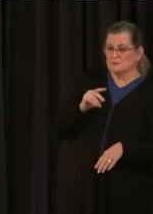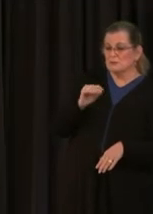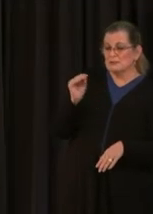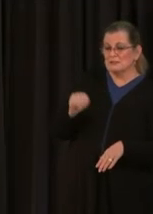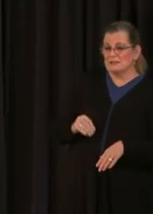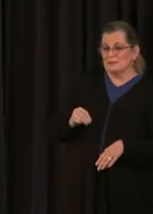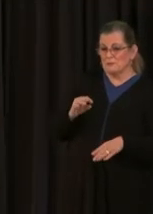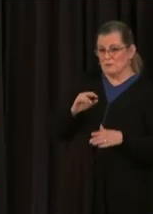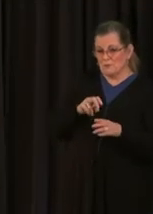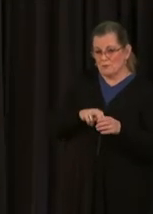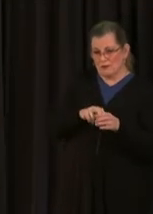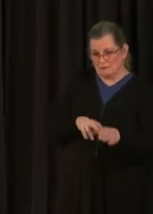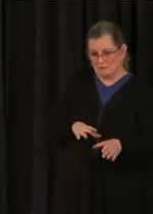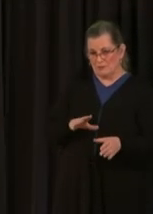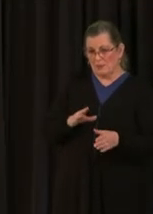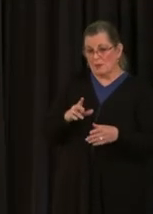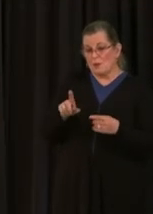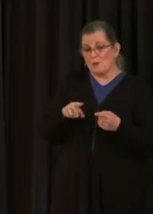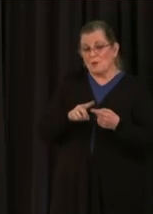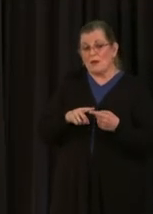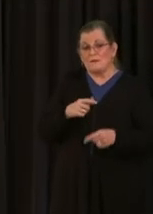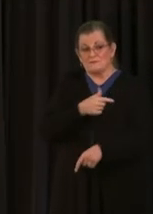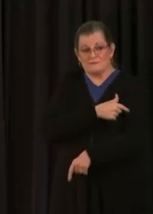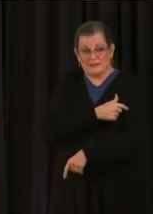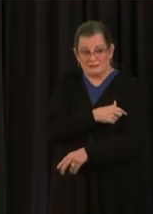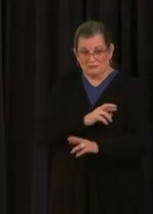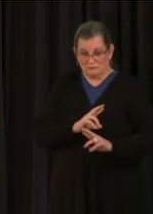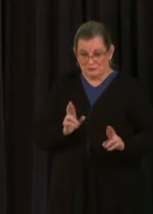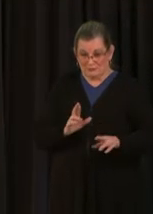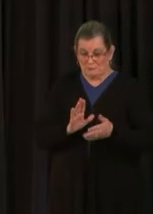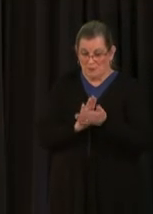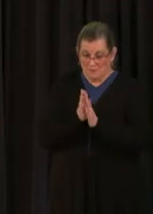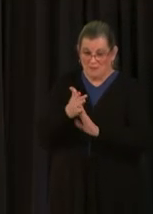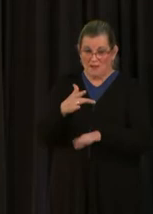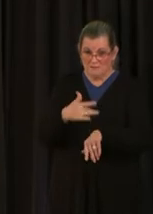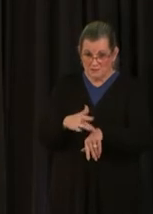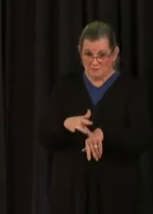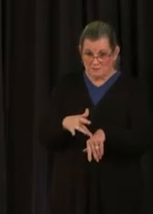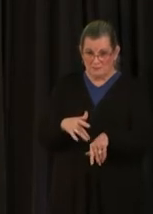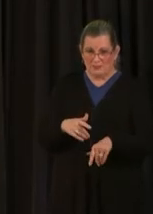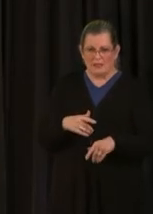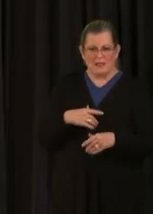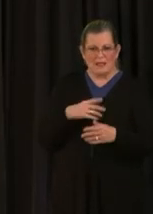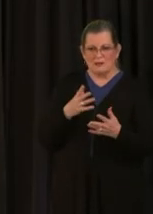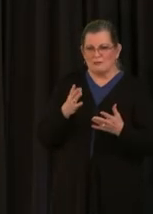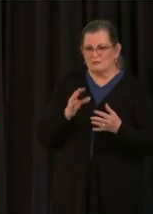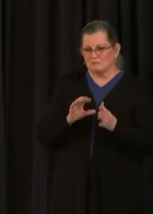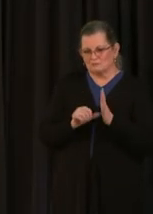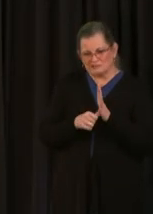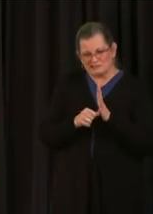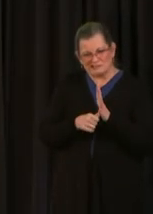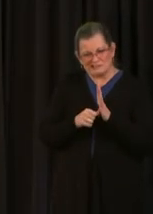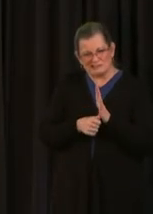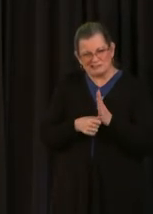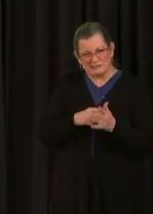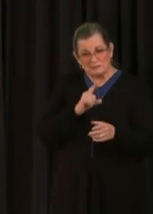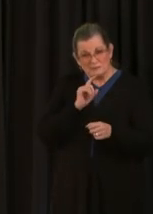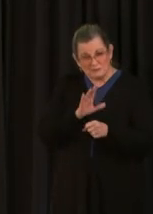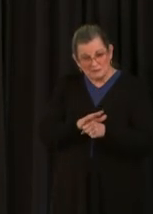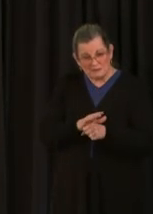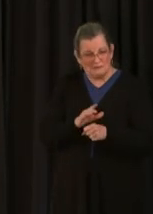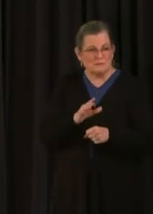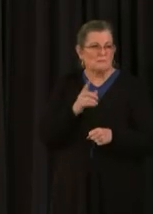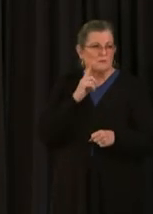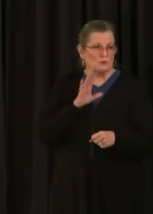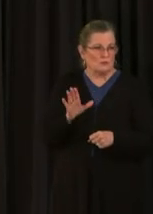terminals, as well as outfitting our buses with single package